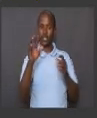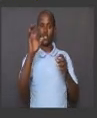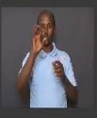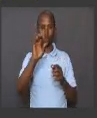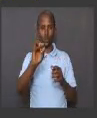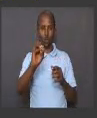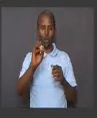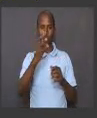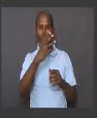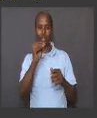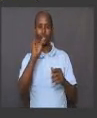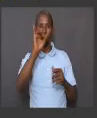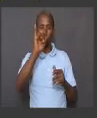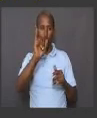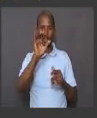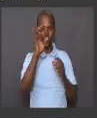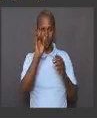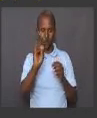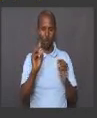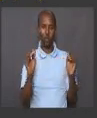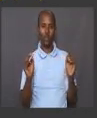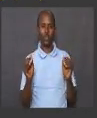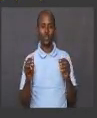x0 and y0 are the